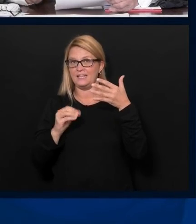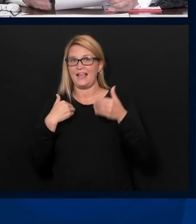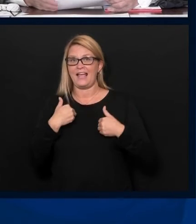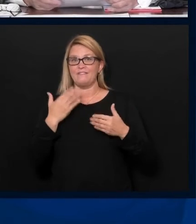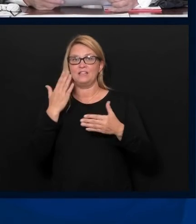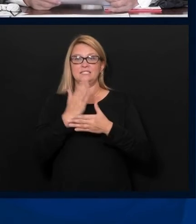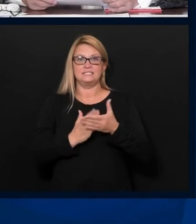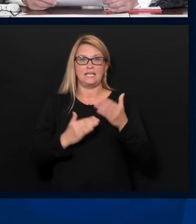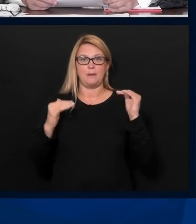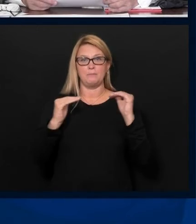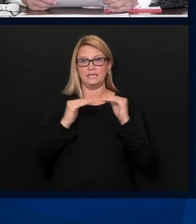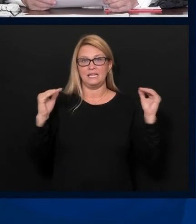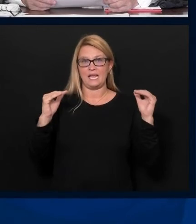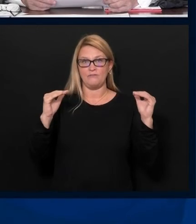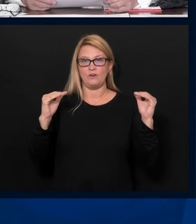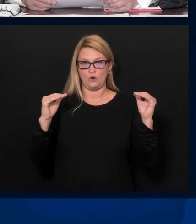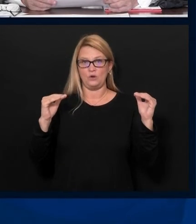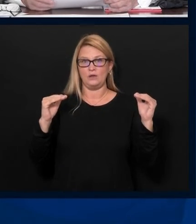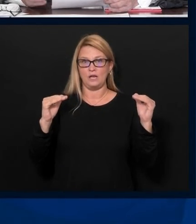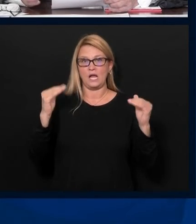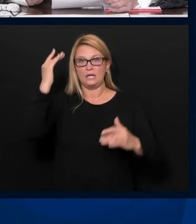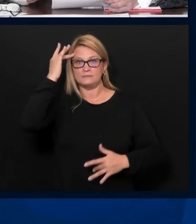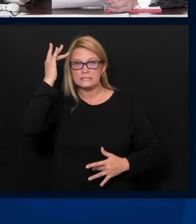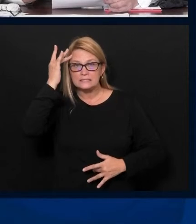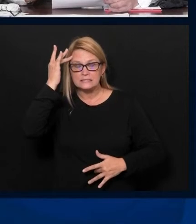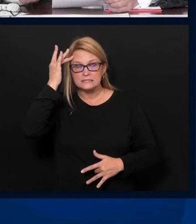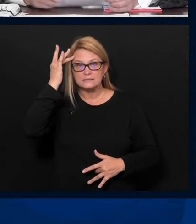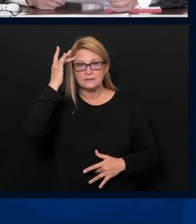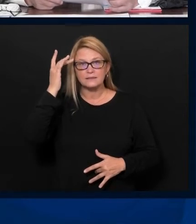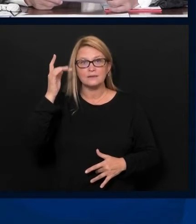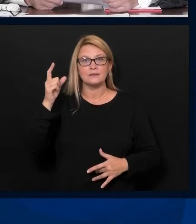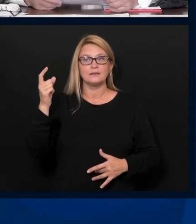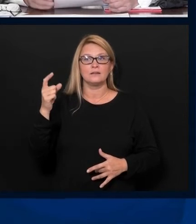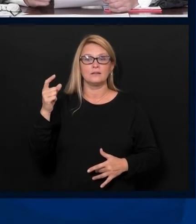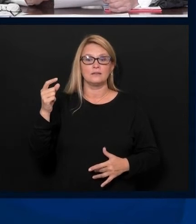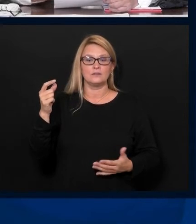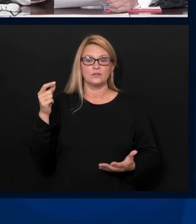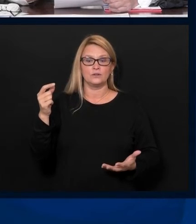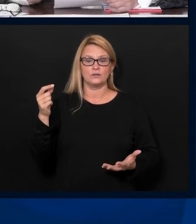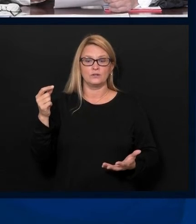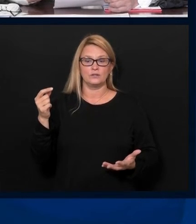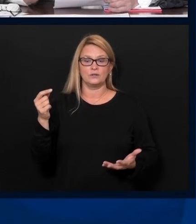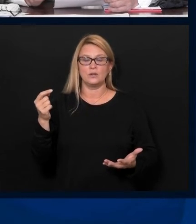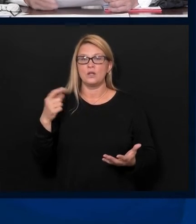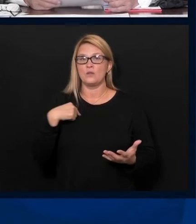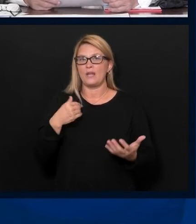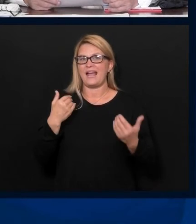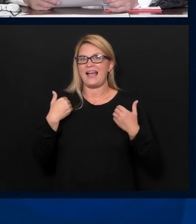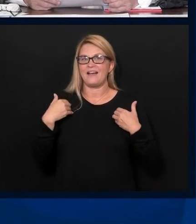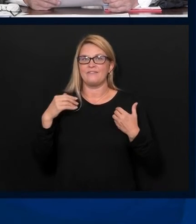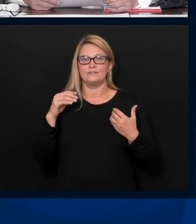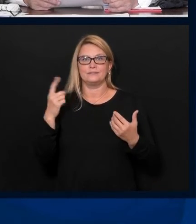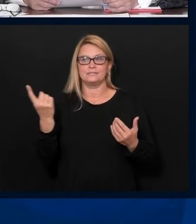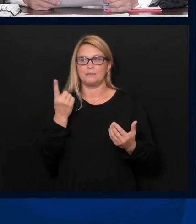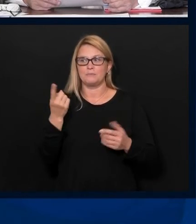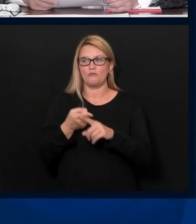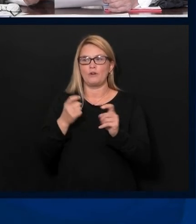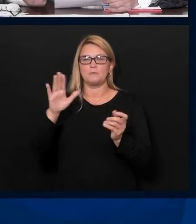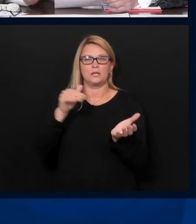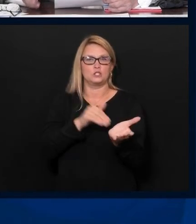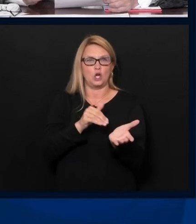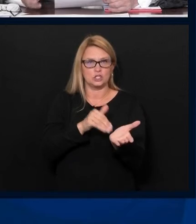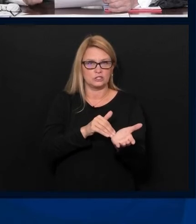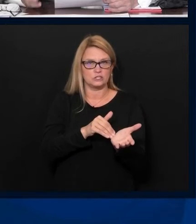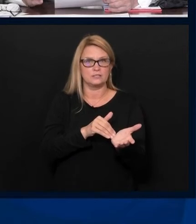some level of pre-existing conditions that we can get a note from a physician or whatever like that.